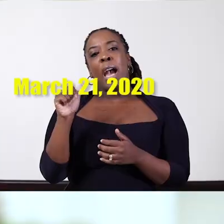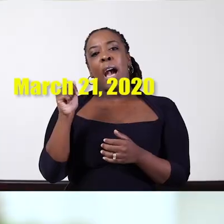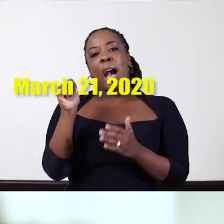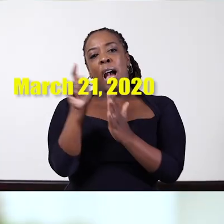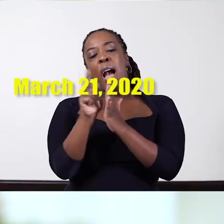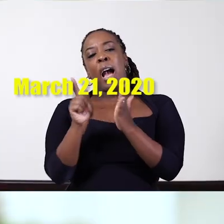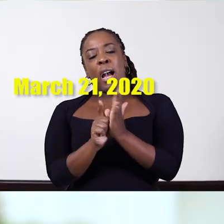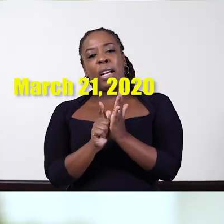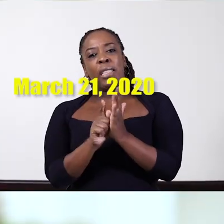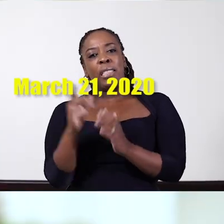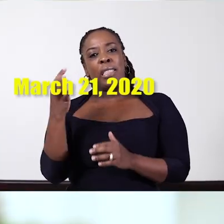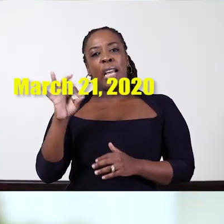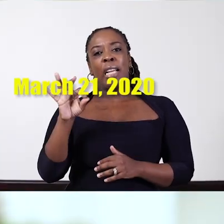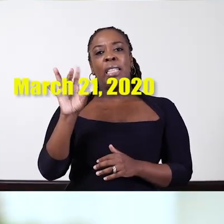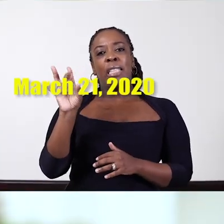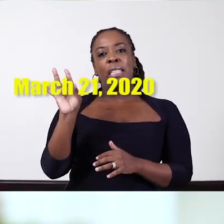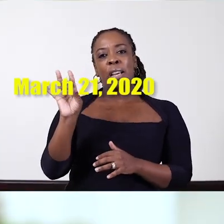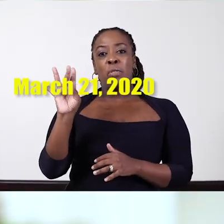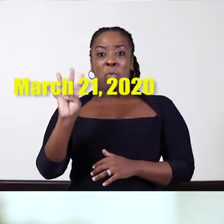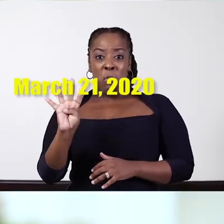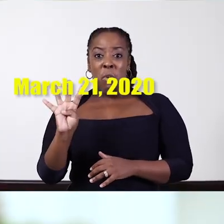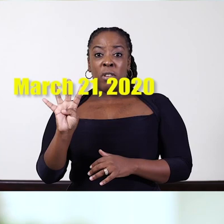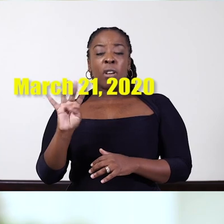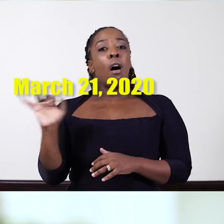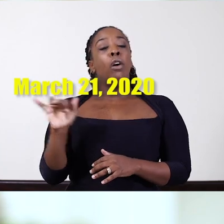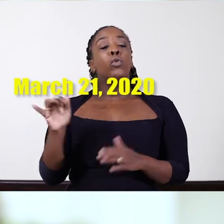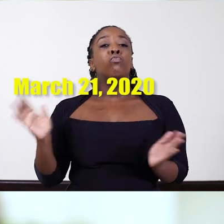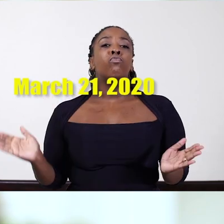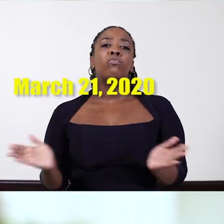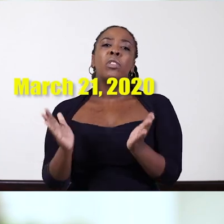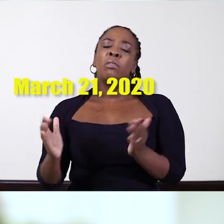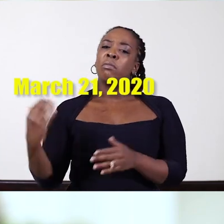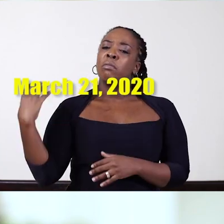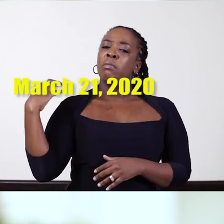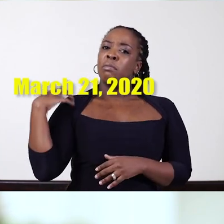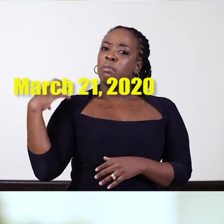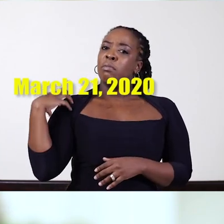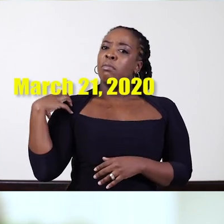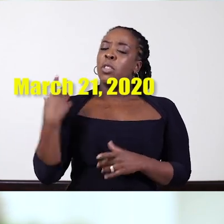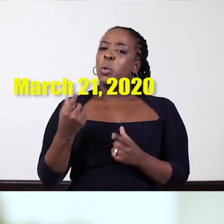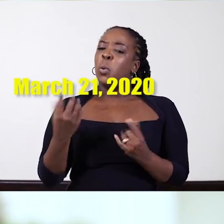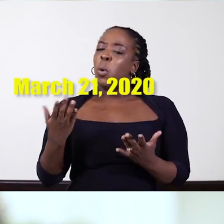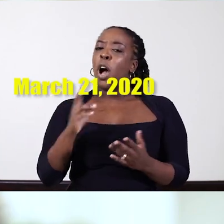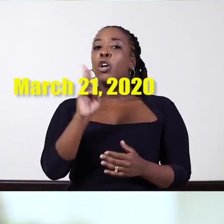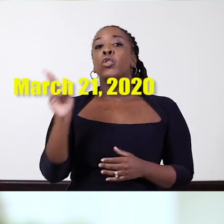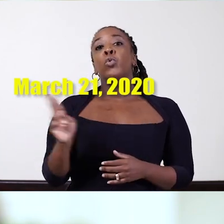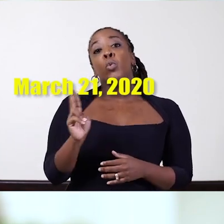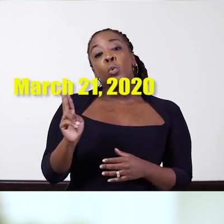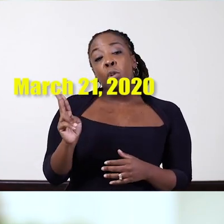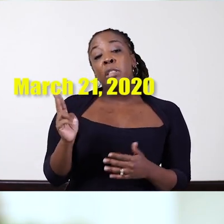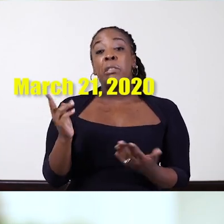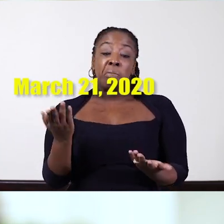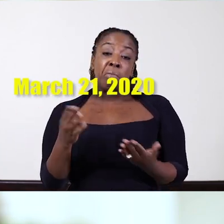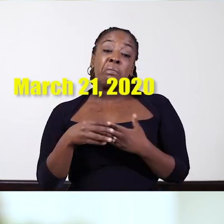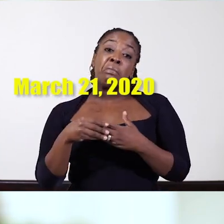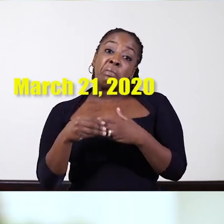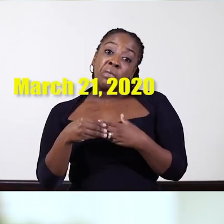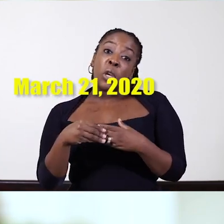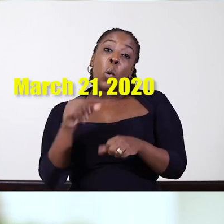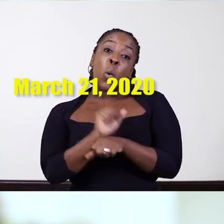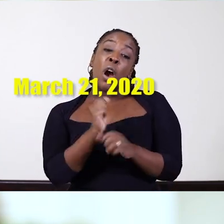1974. We are also imploring employers to consider making use of the provisions under the Flexi Work